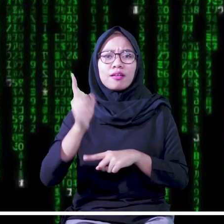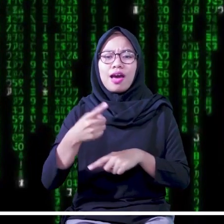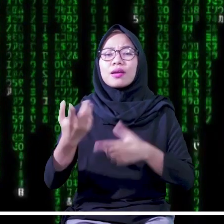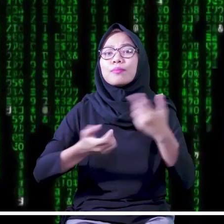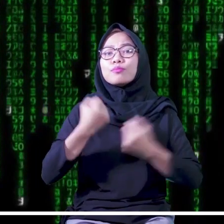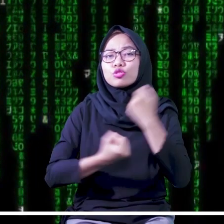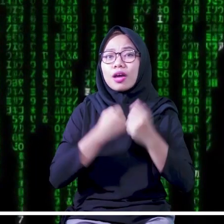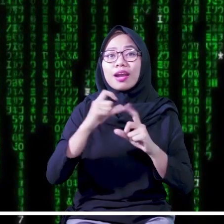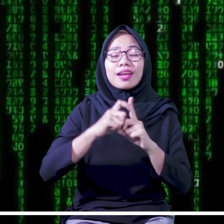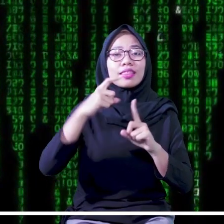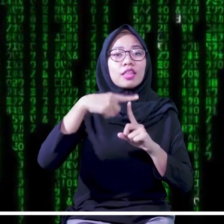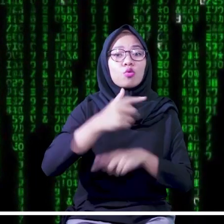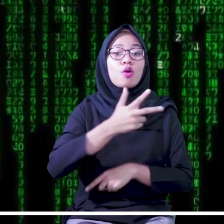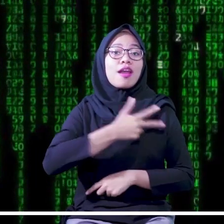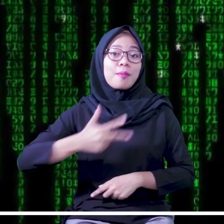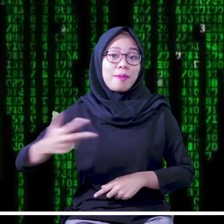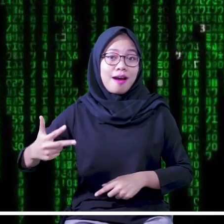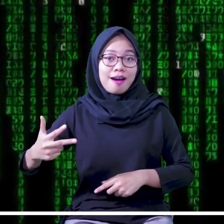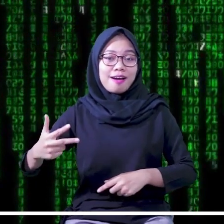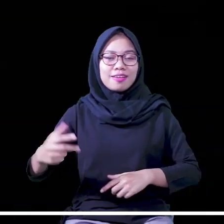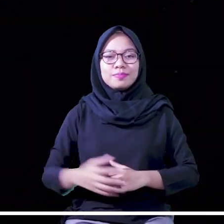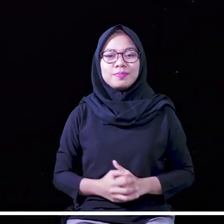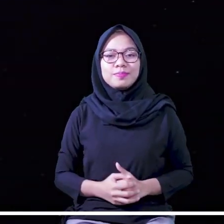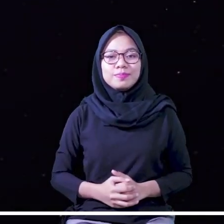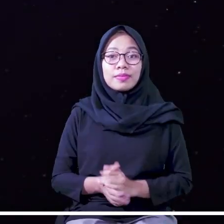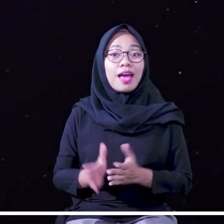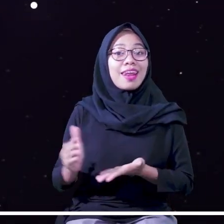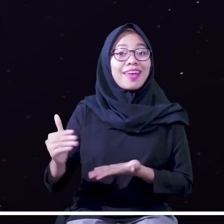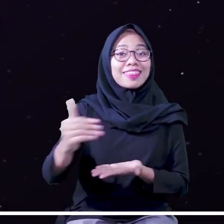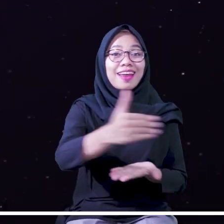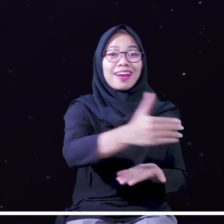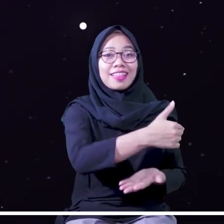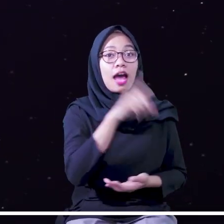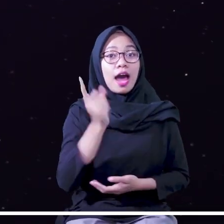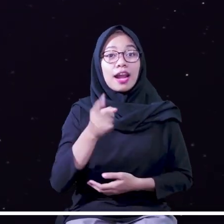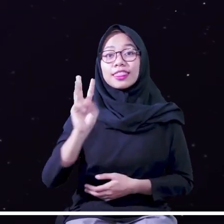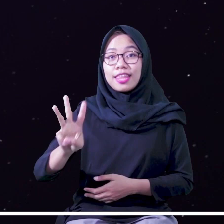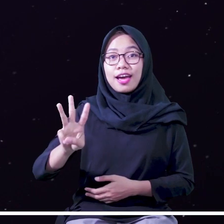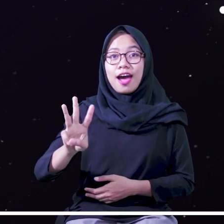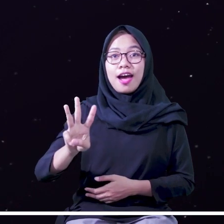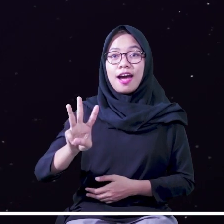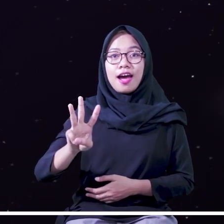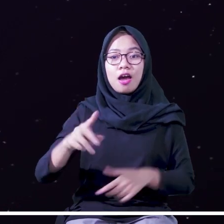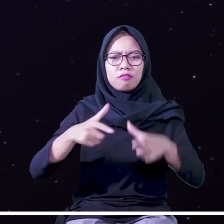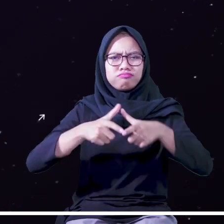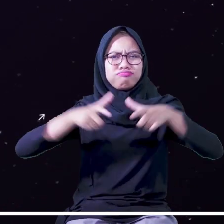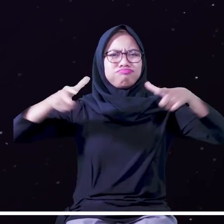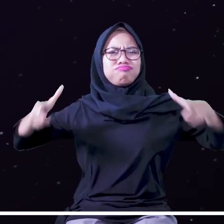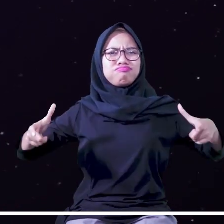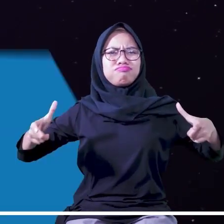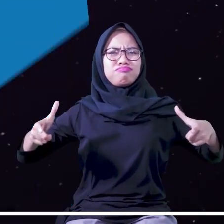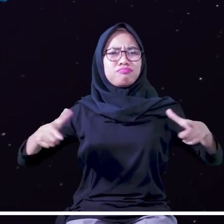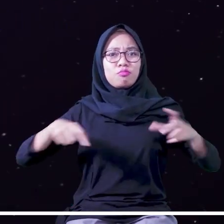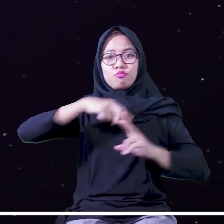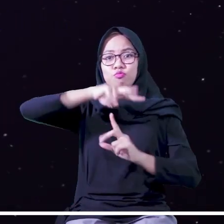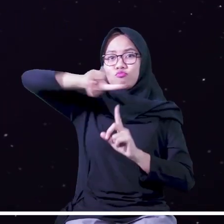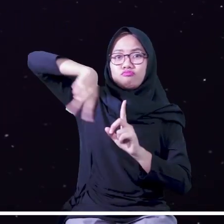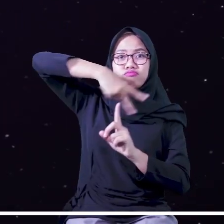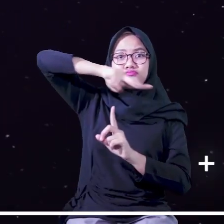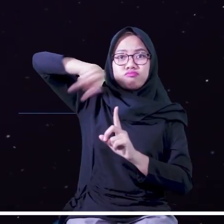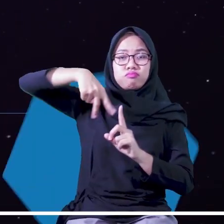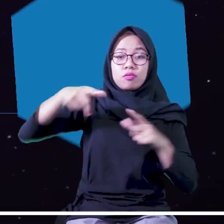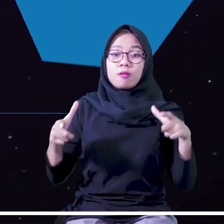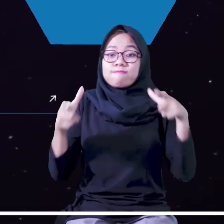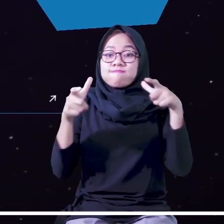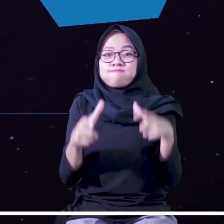is used to process the data. The data input is divided into three: long wavelength EGM degree